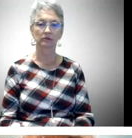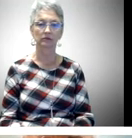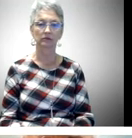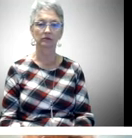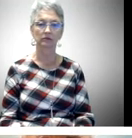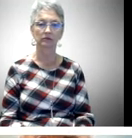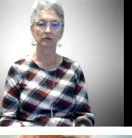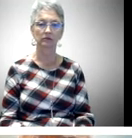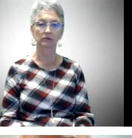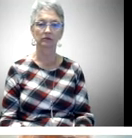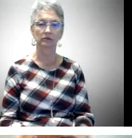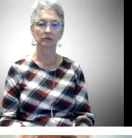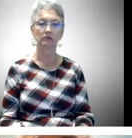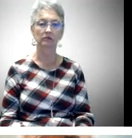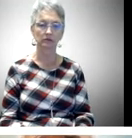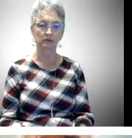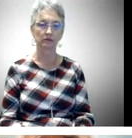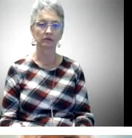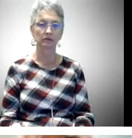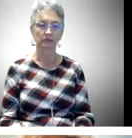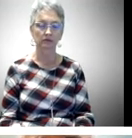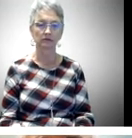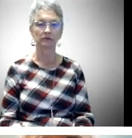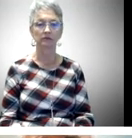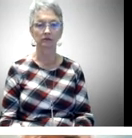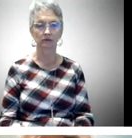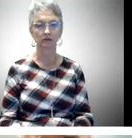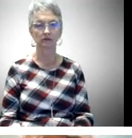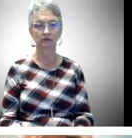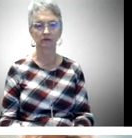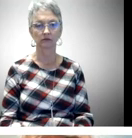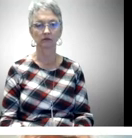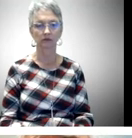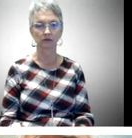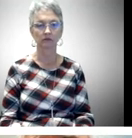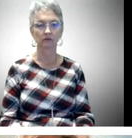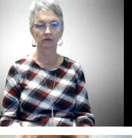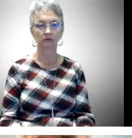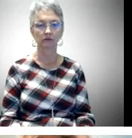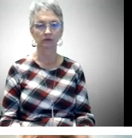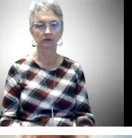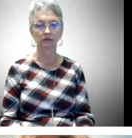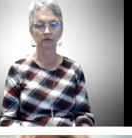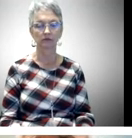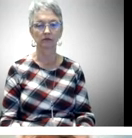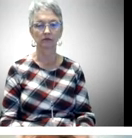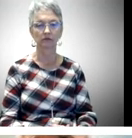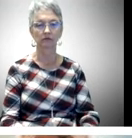the person with a disability and the guardian. And you got to establish that relationship and the trust. And so I